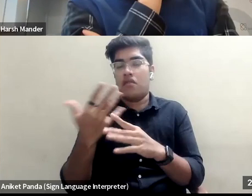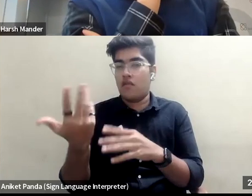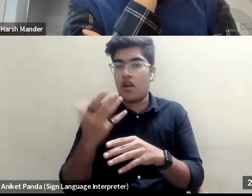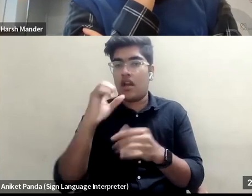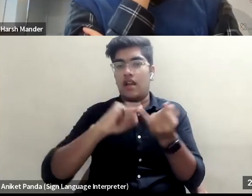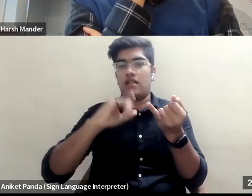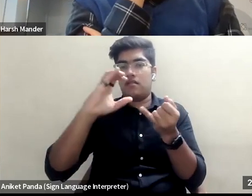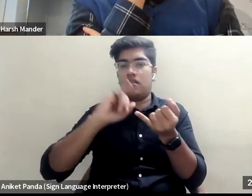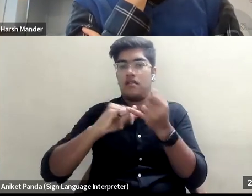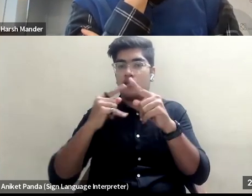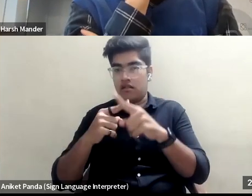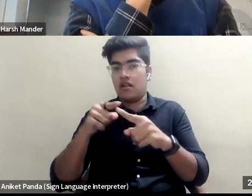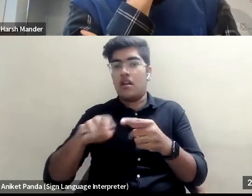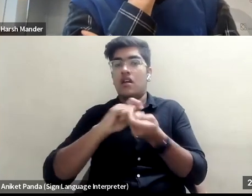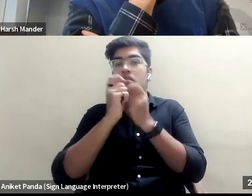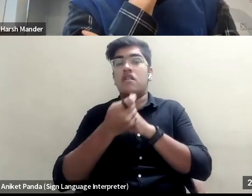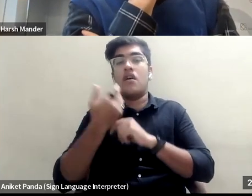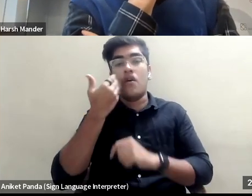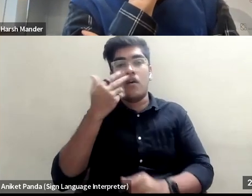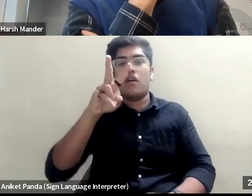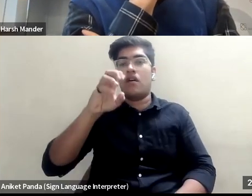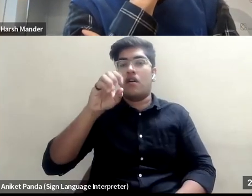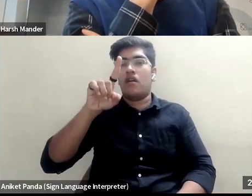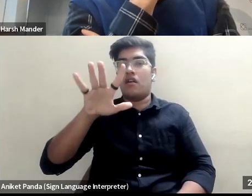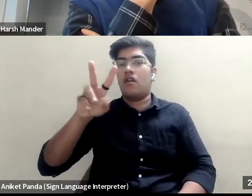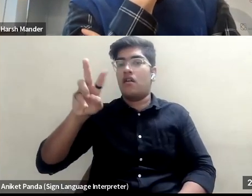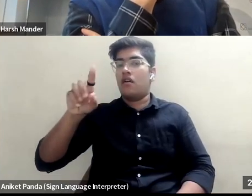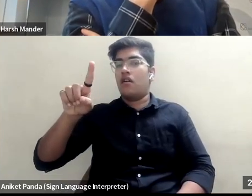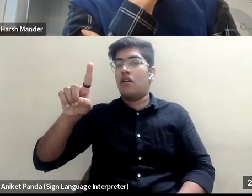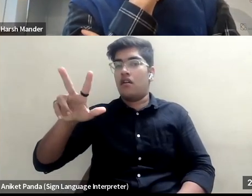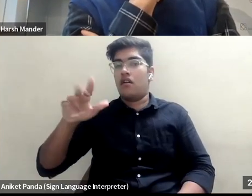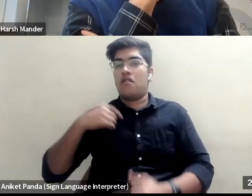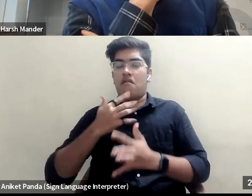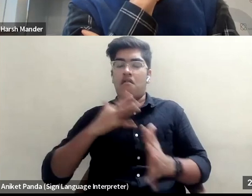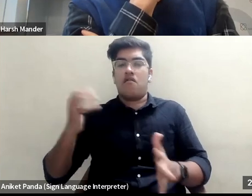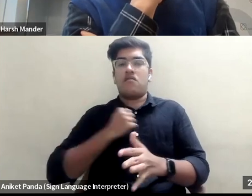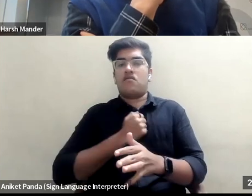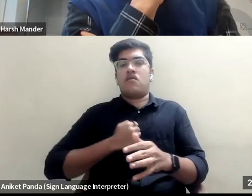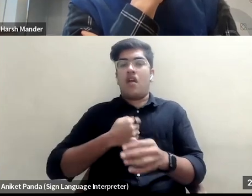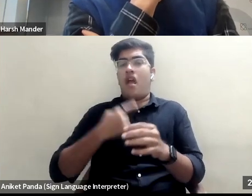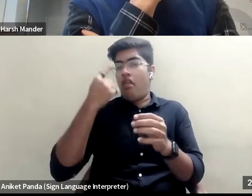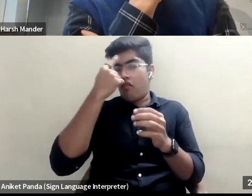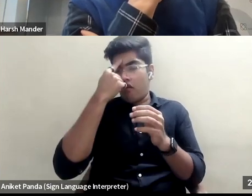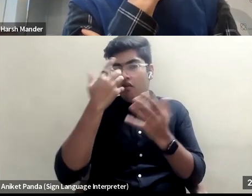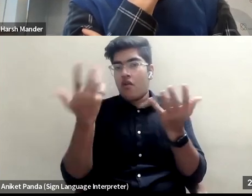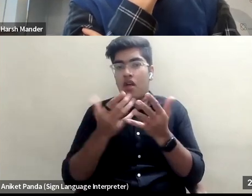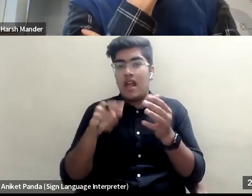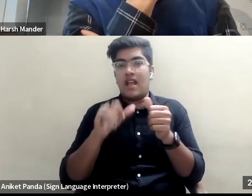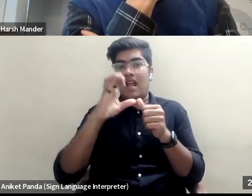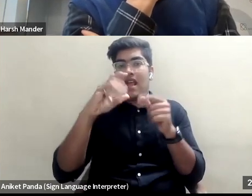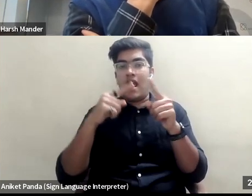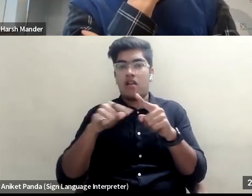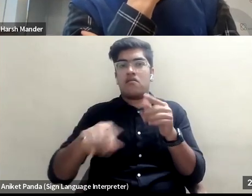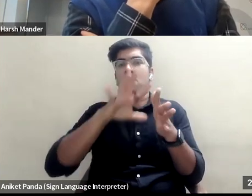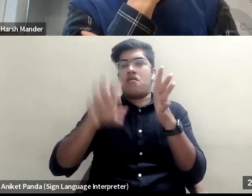in 2015 and 2018. And I'm very sorry. I thought this act would be scrapped.